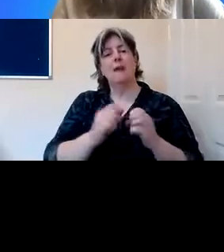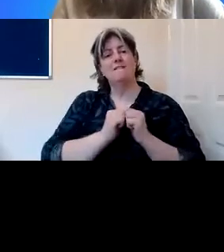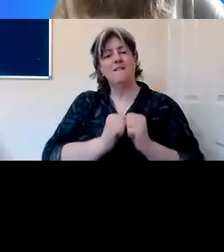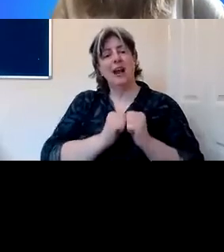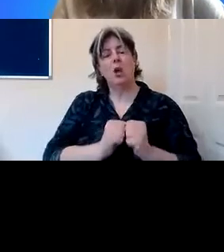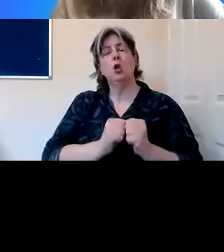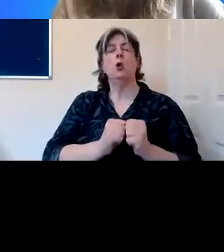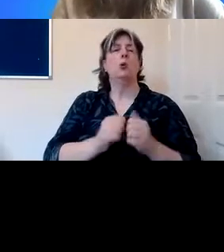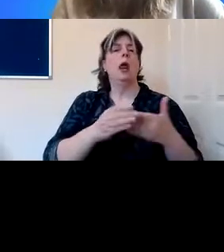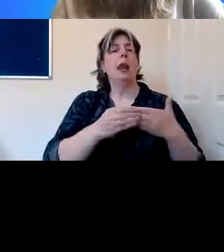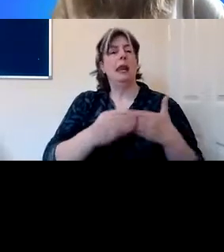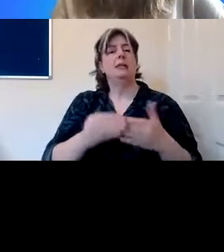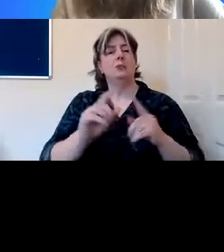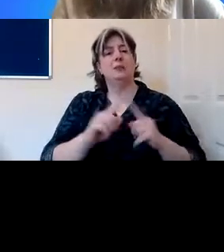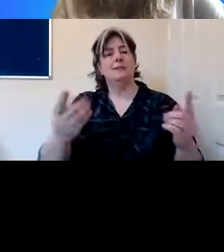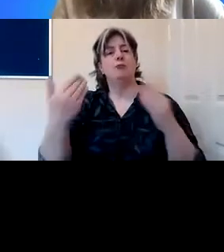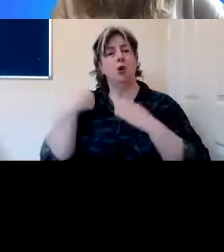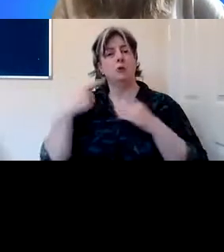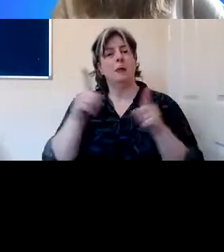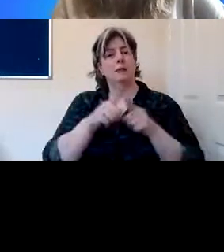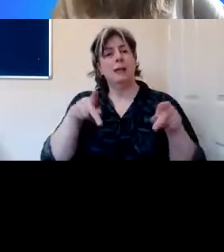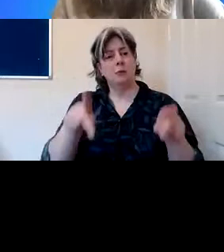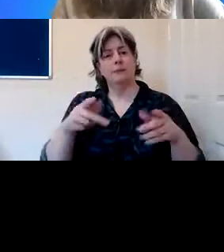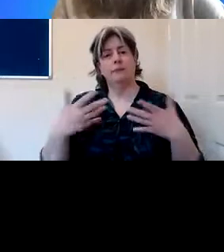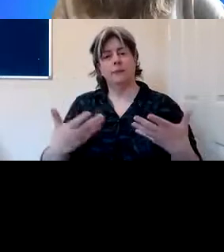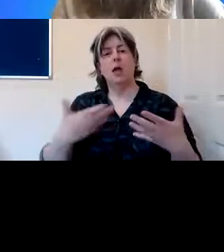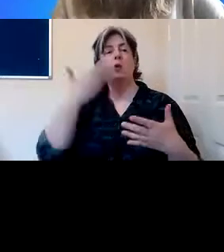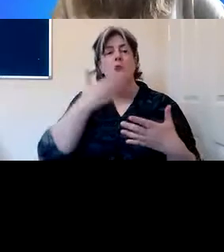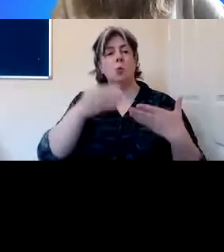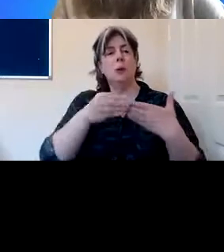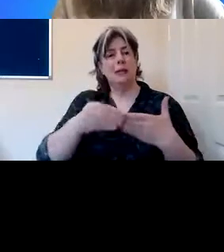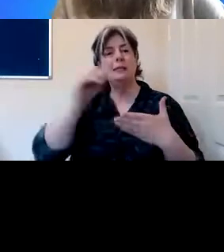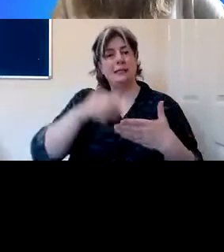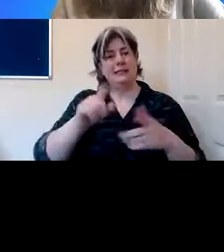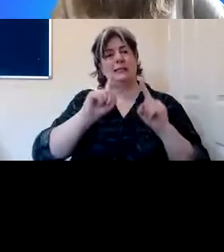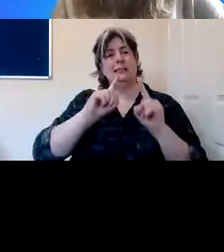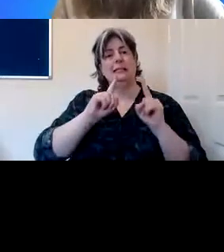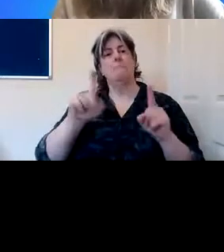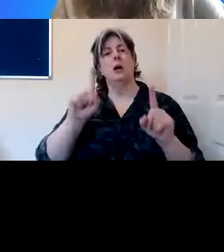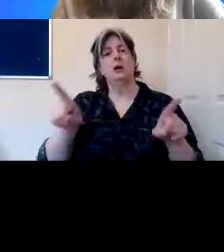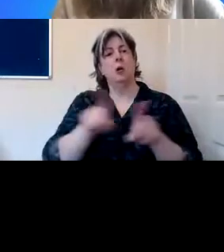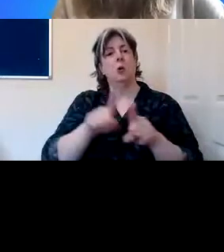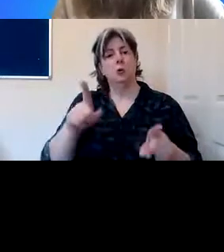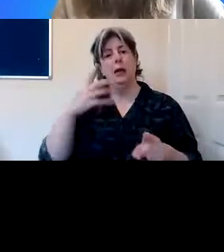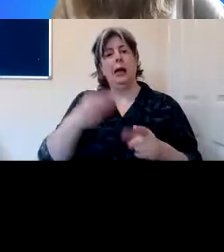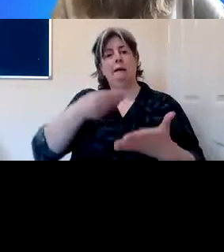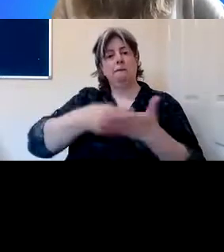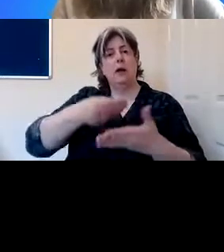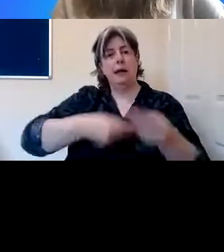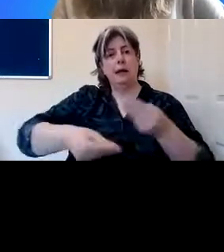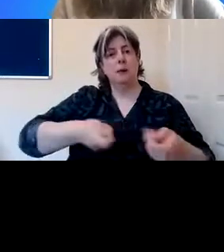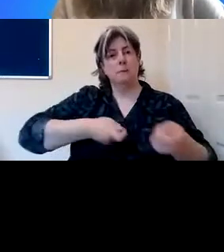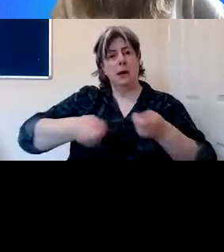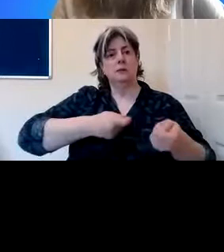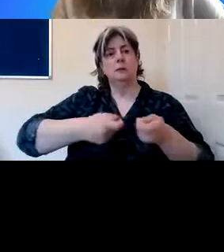in the same way. Because whereas, of course, our school leaders are teachers, but they also have some of the financial management and person